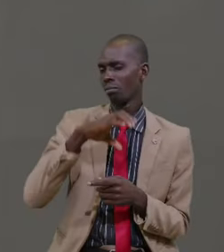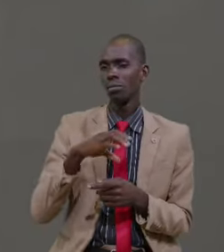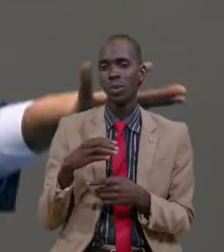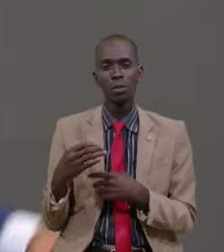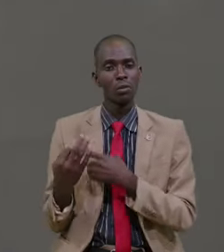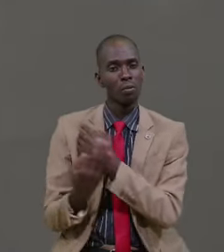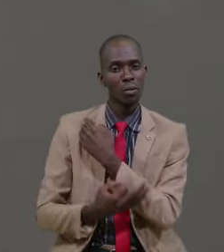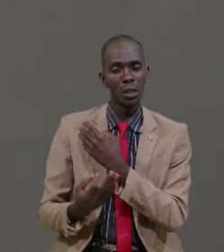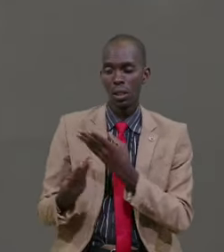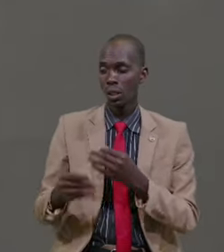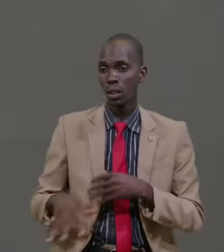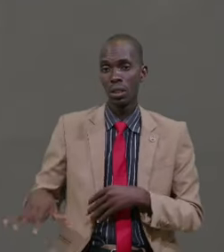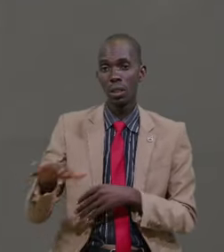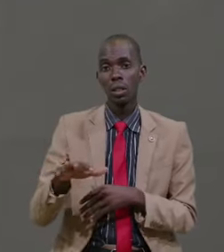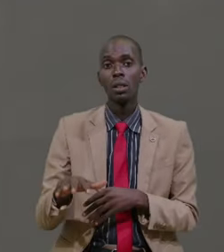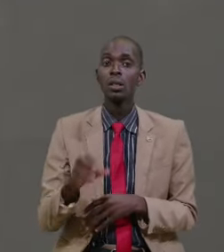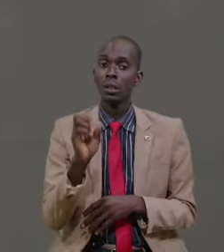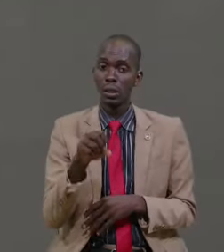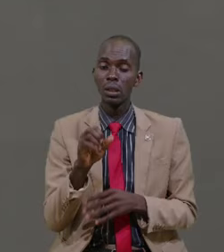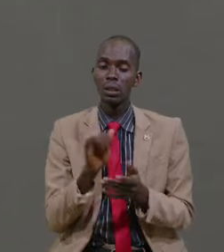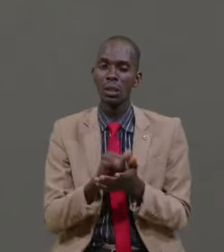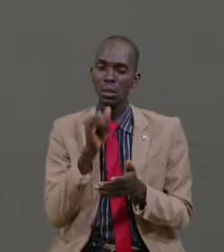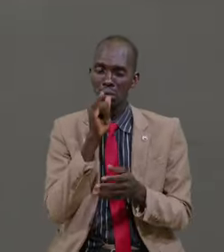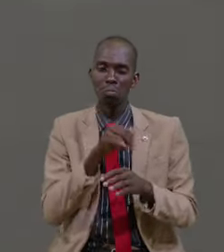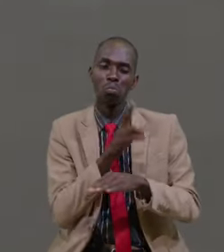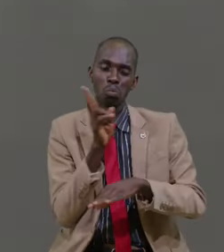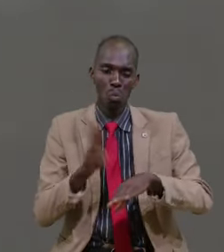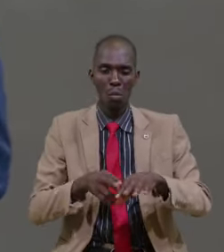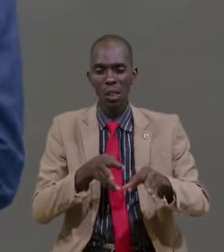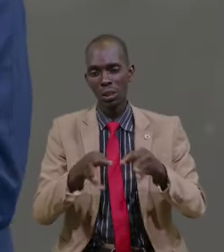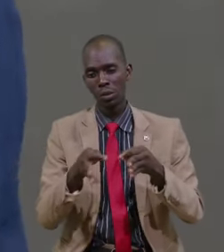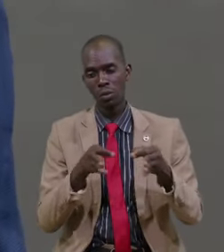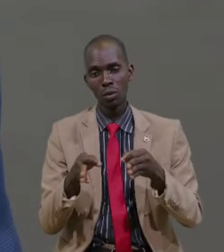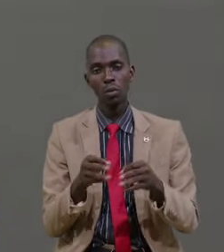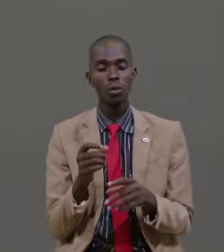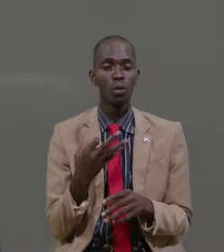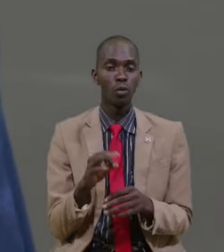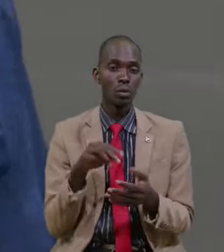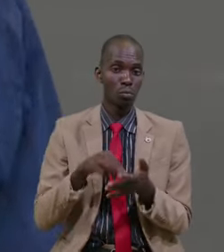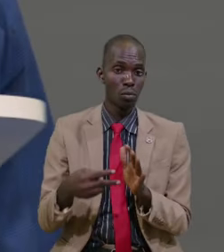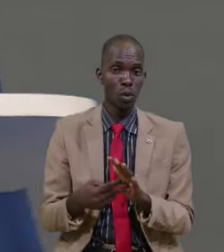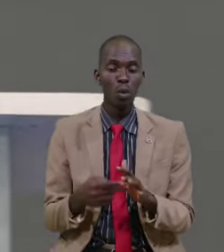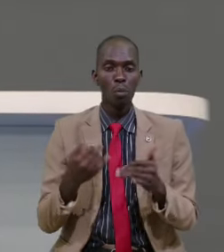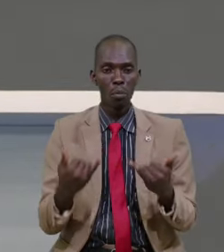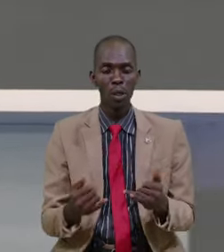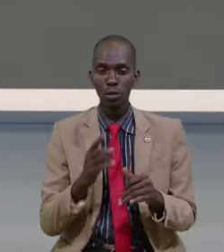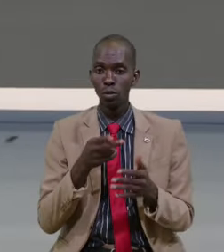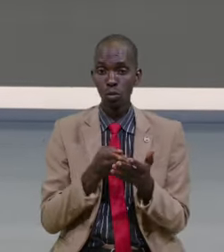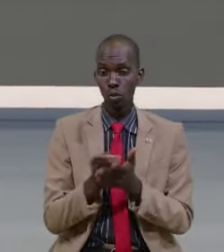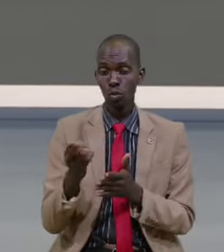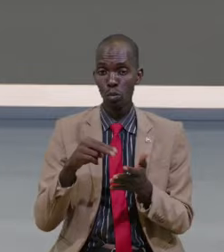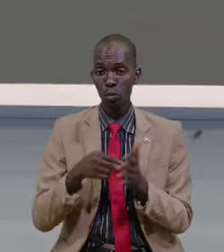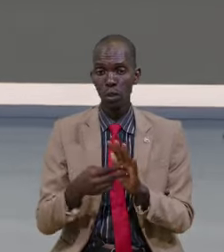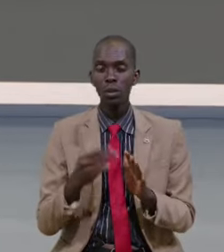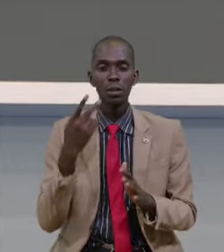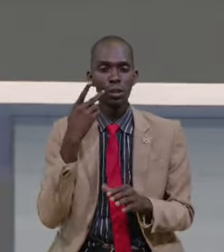normal, regular definition. But what is captivity? I'm coming to Job chapter